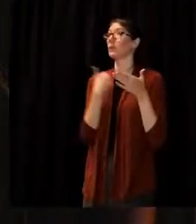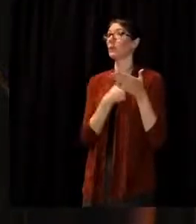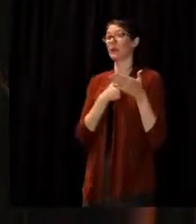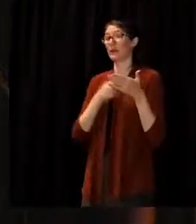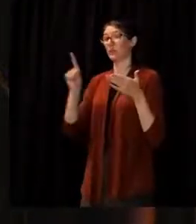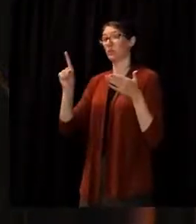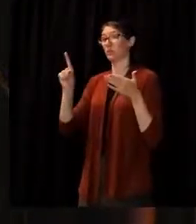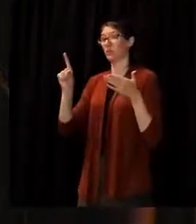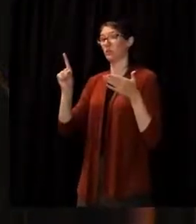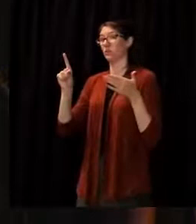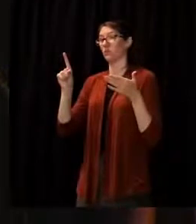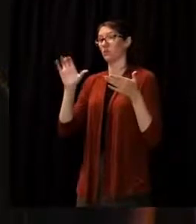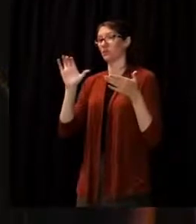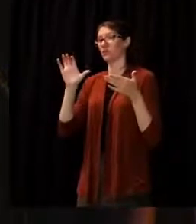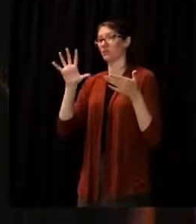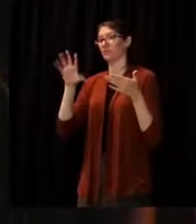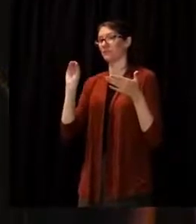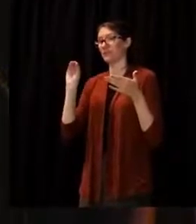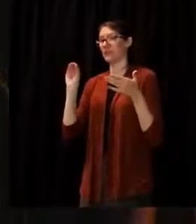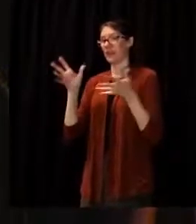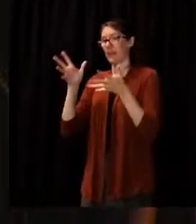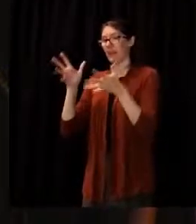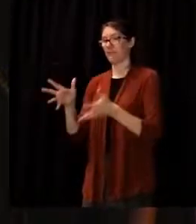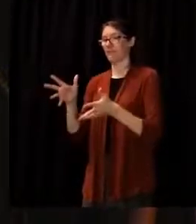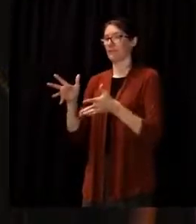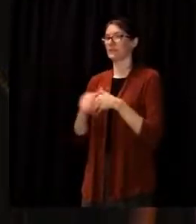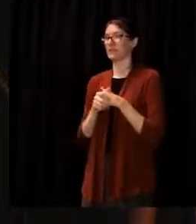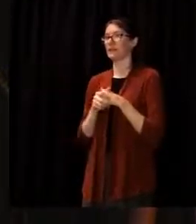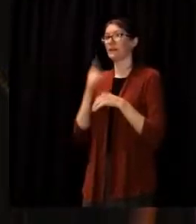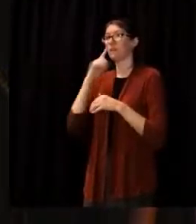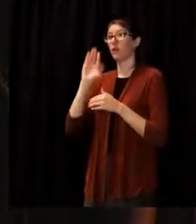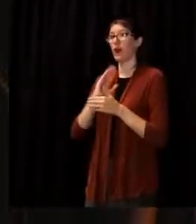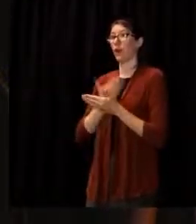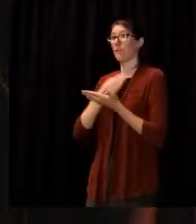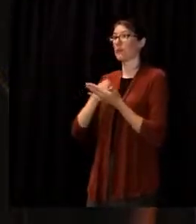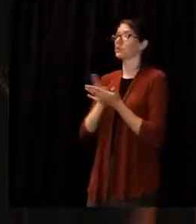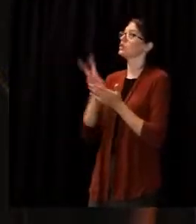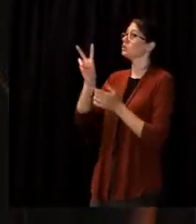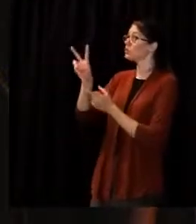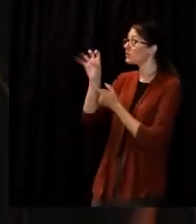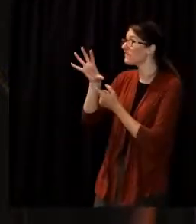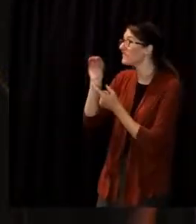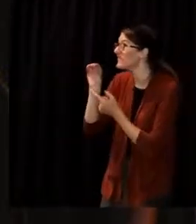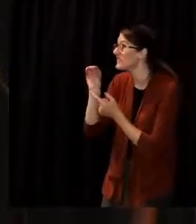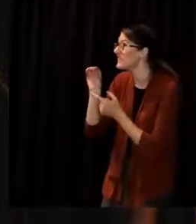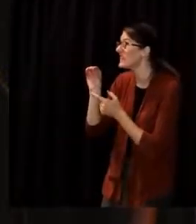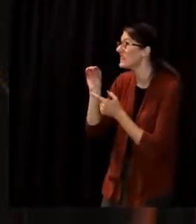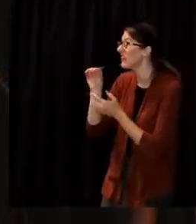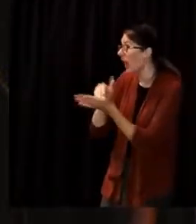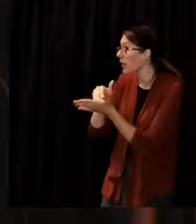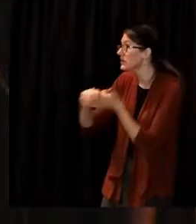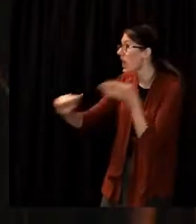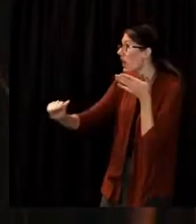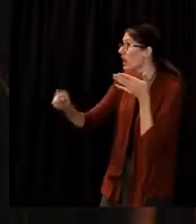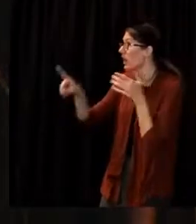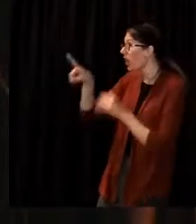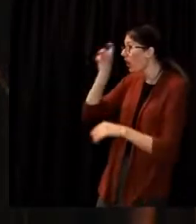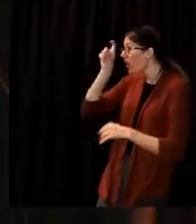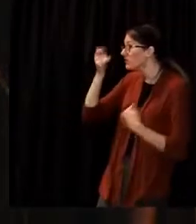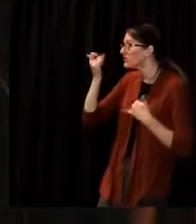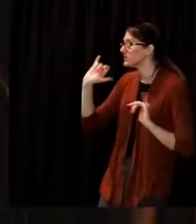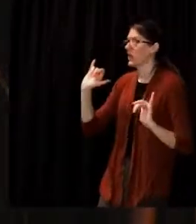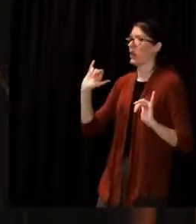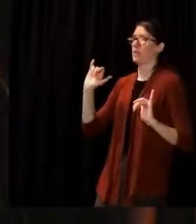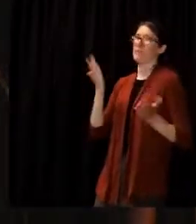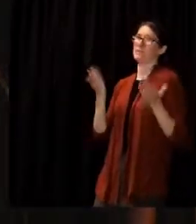years, in addition to our budget. Now, some of you are still fainting and go, $250,000. I mean, in some ways, we got to put this